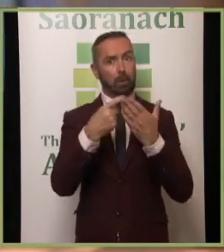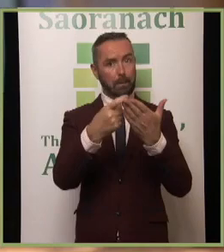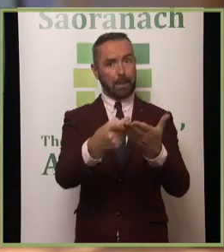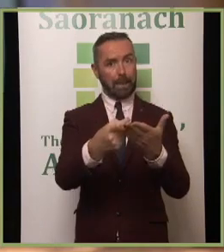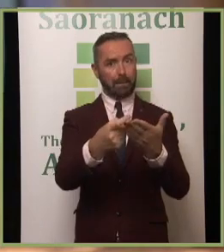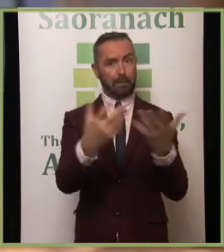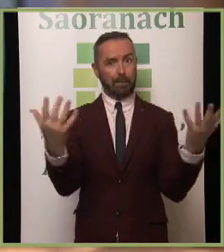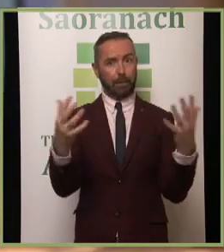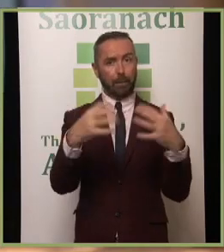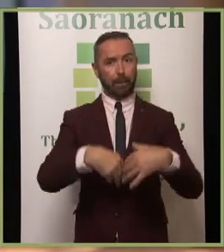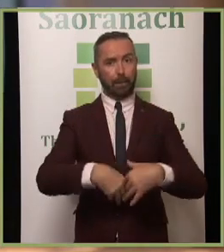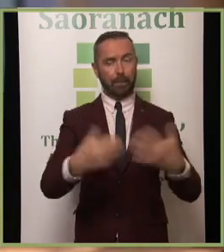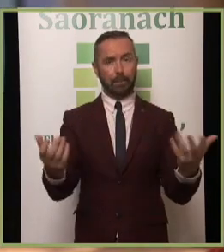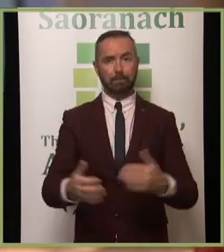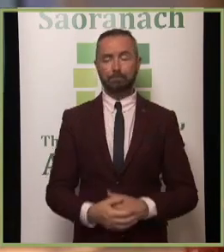recommendations